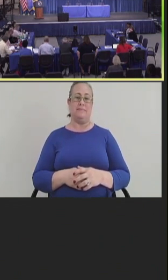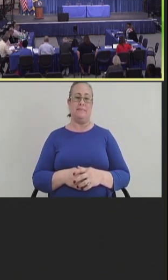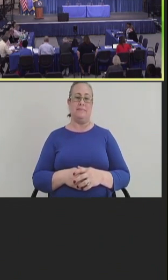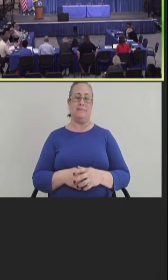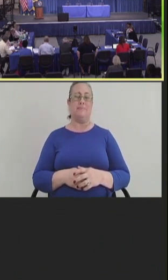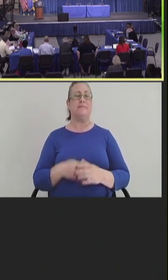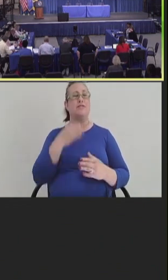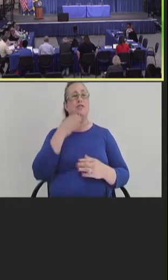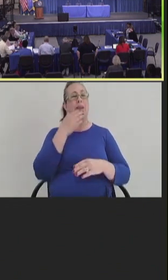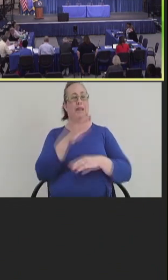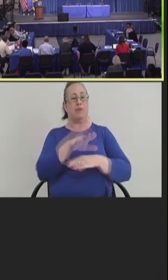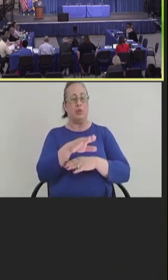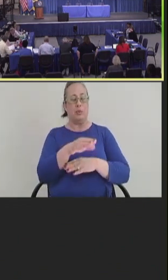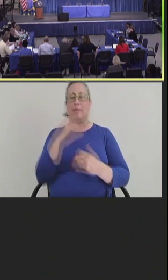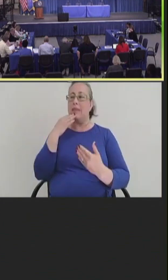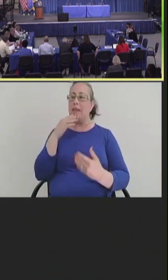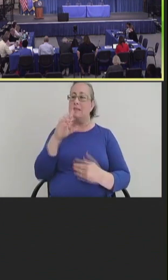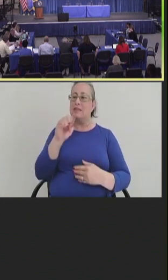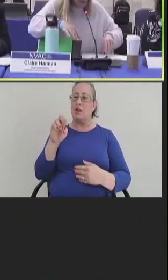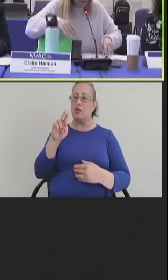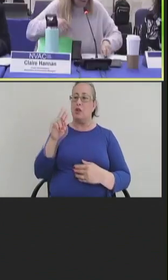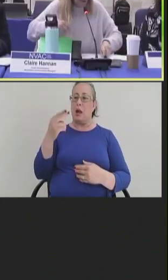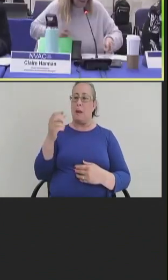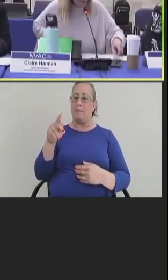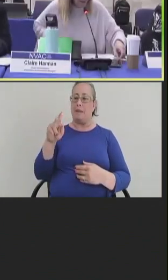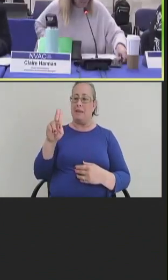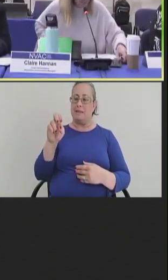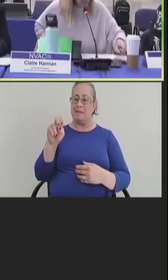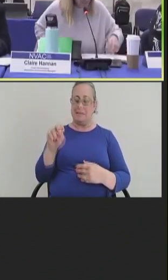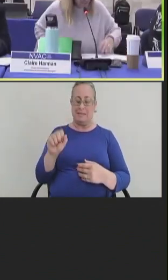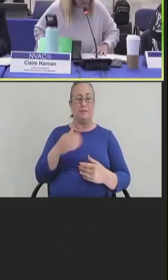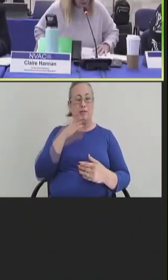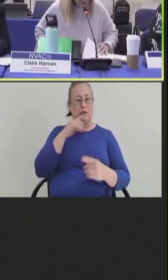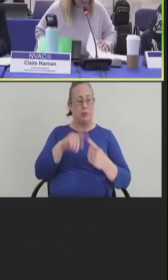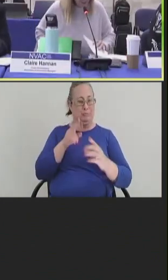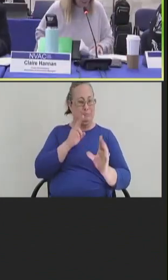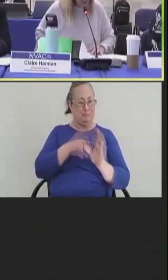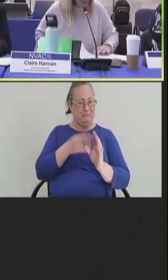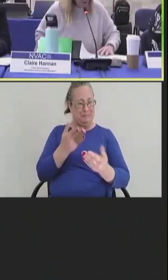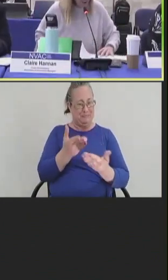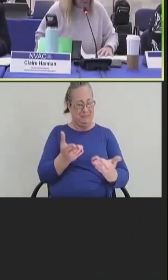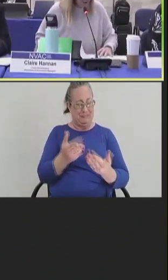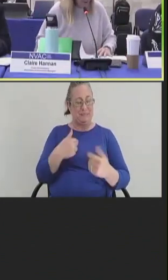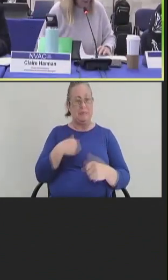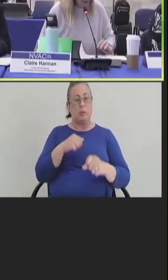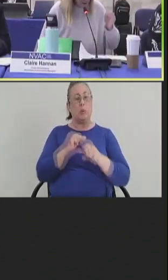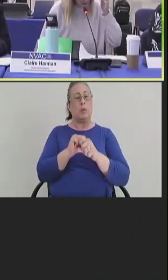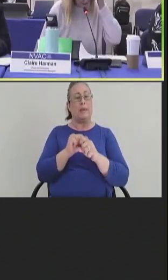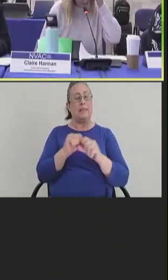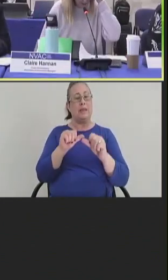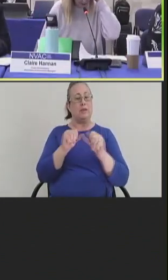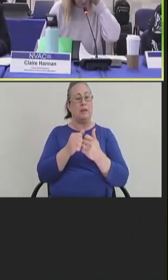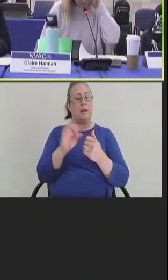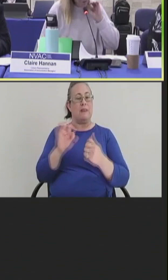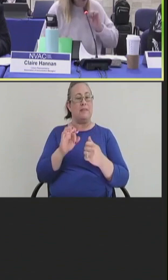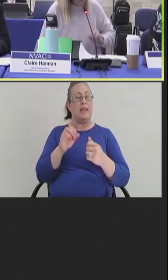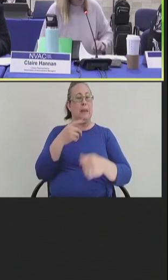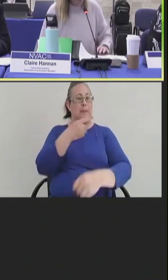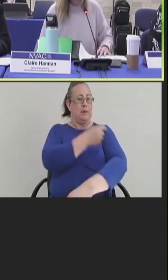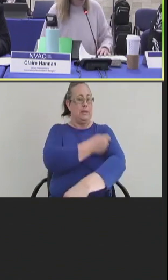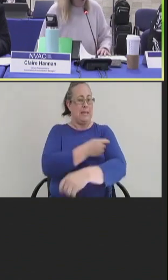Good afternoon. Thanks, Dr. Hopkins. It's good to be here. I'm with the Association of Immunization